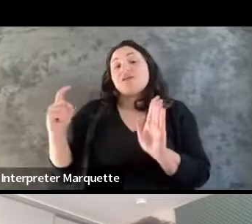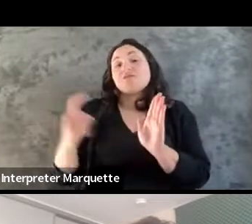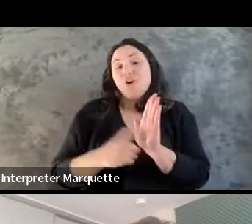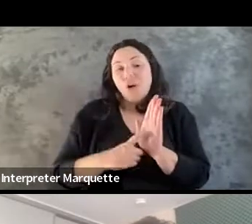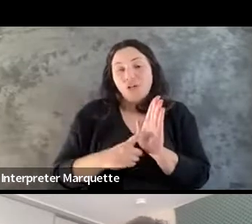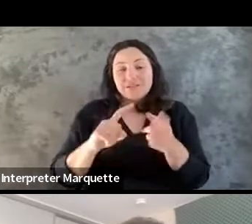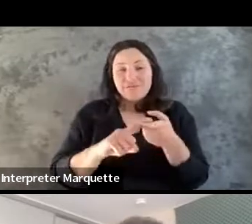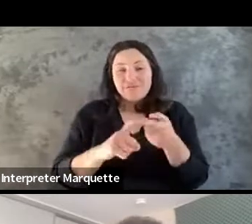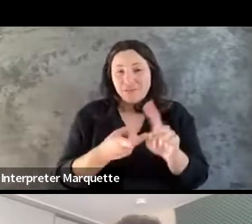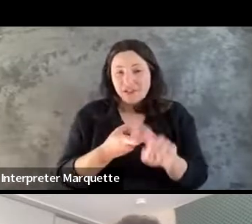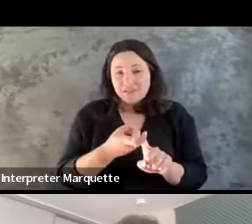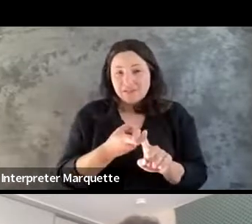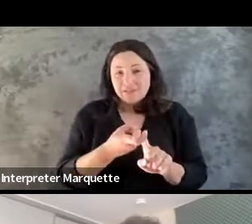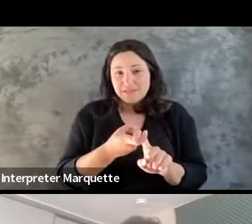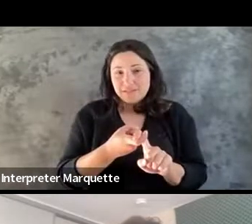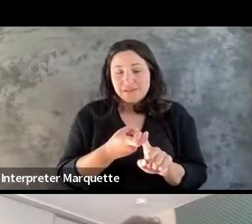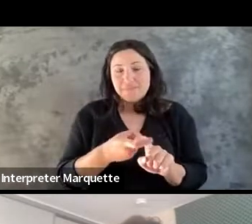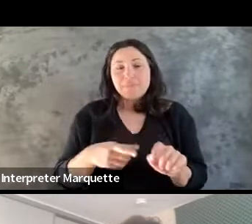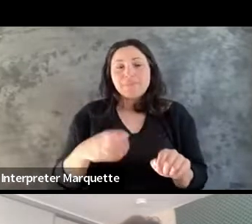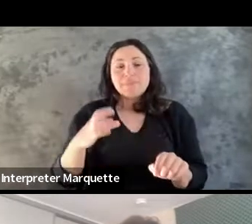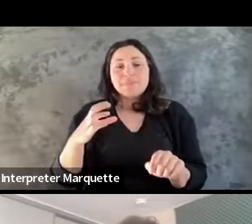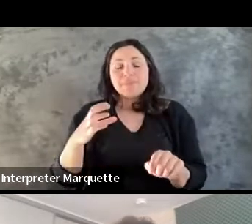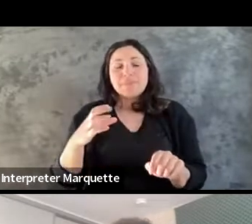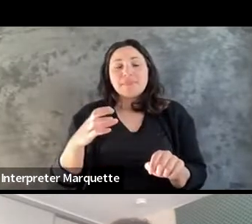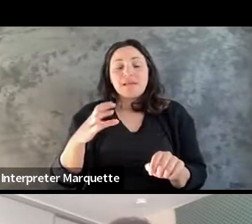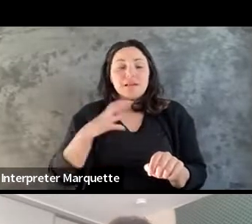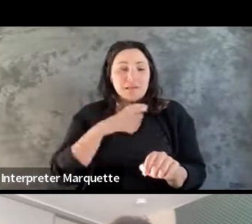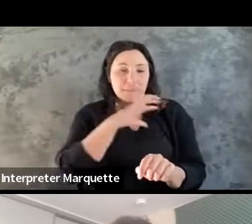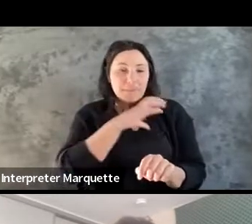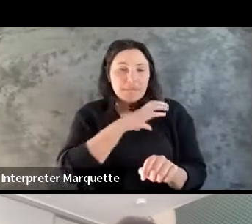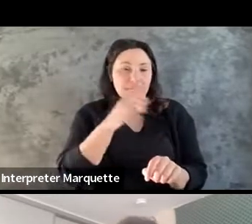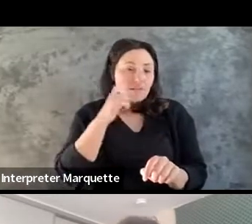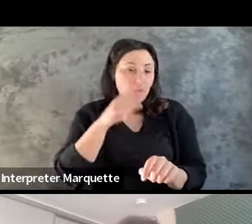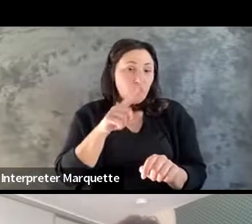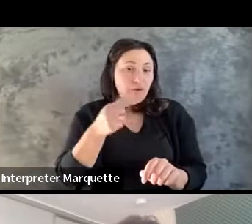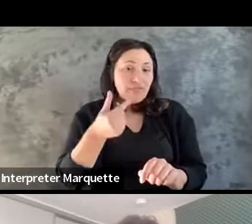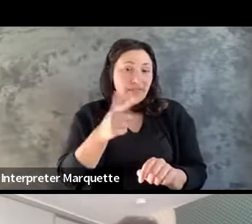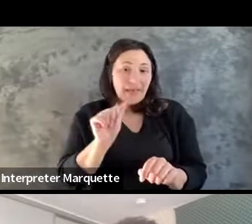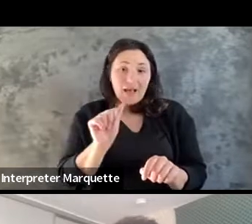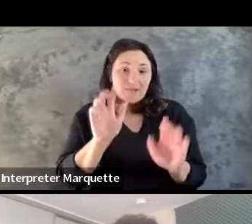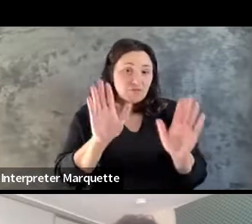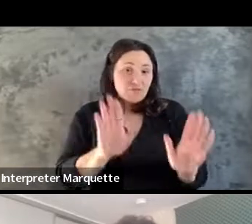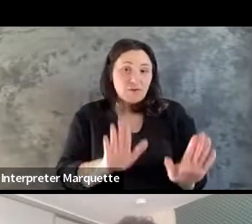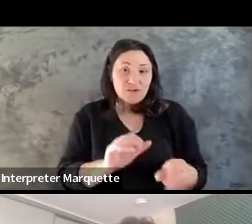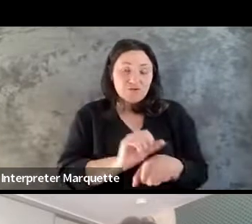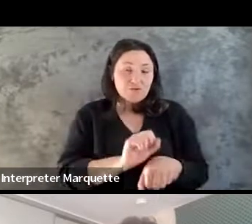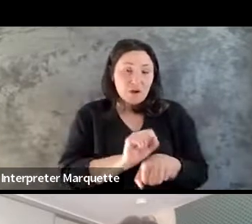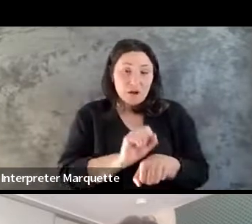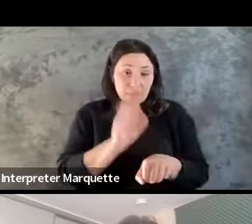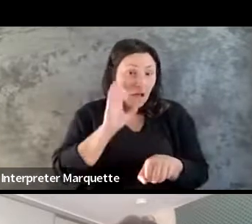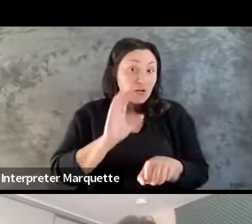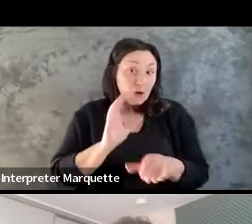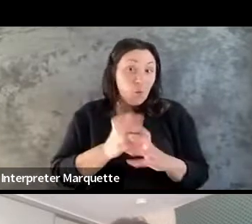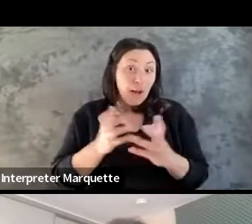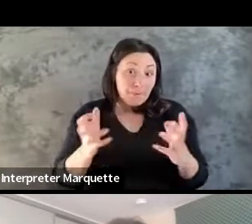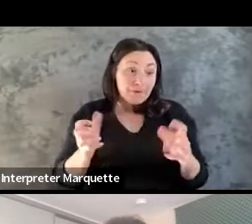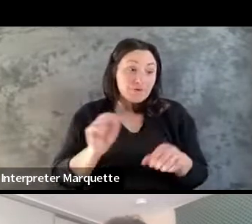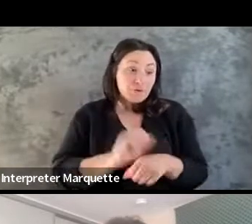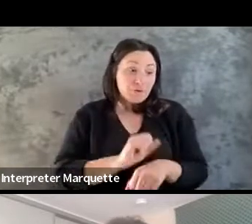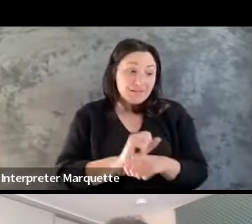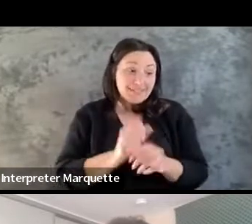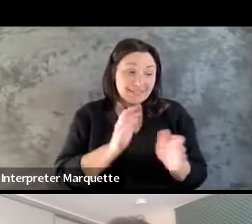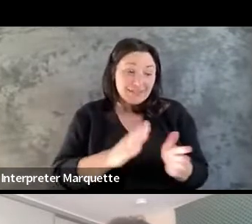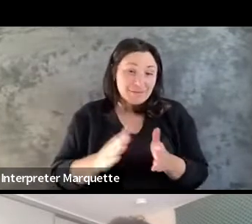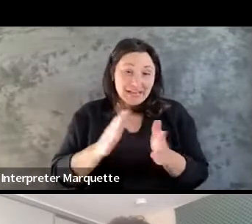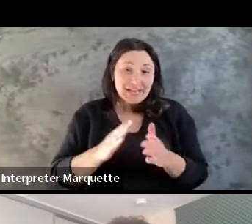friends, the committee for the gala. You did a phenomenal job. I know how much work it is. It was a lot